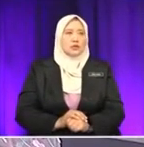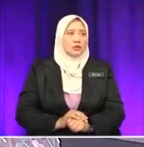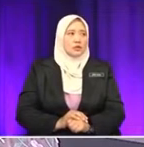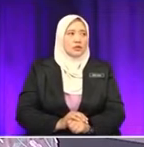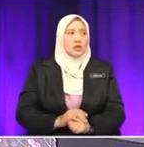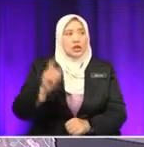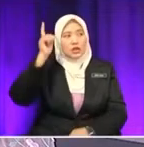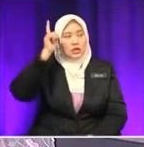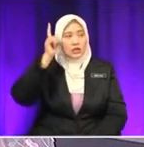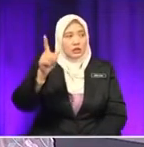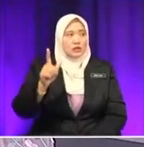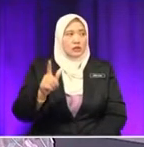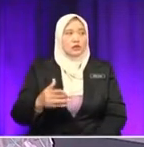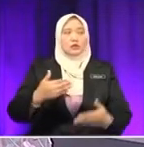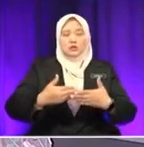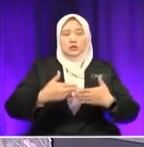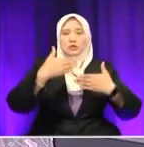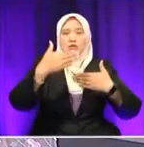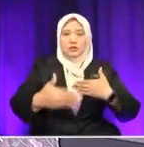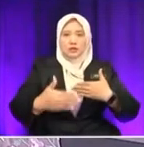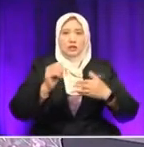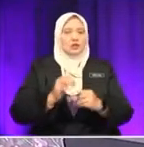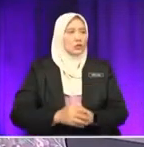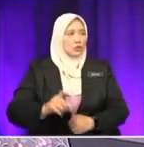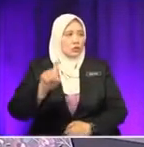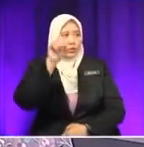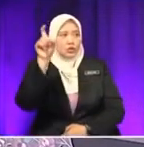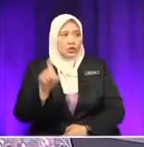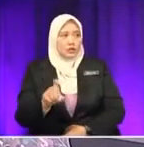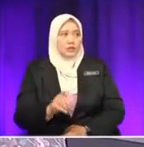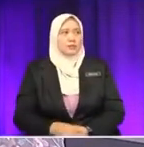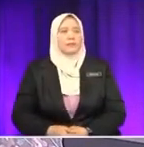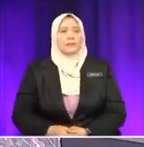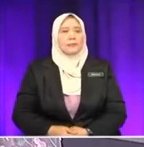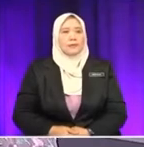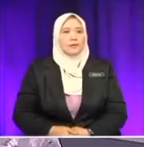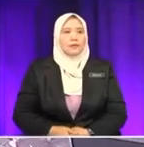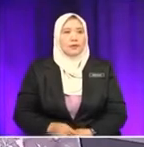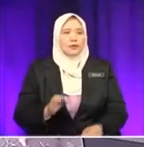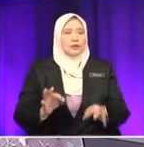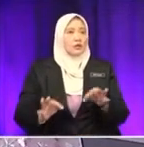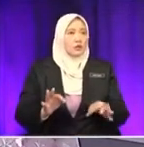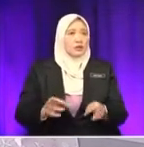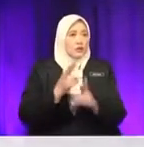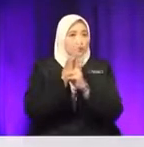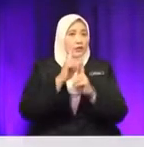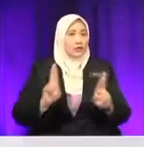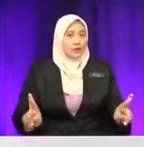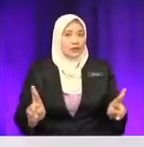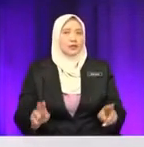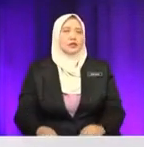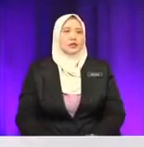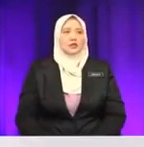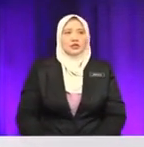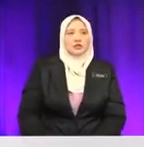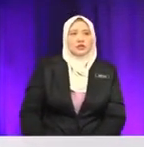at the next question, all right? Okay, Aiman and Ideal, if you are ready, show me double thumbs up.